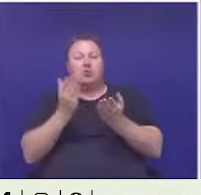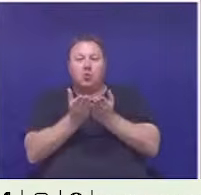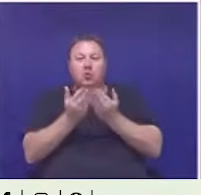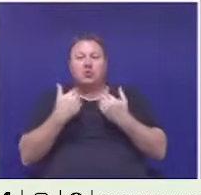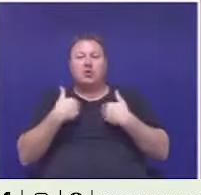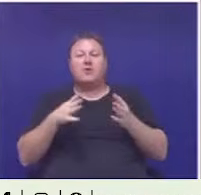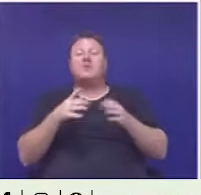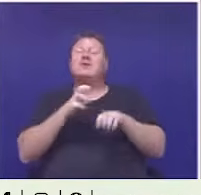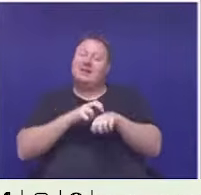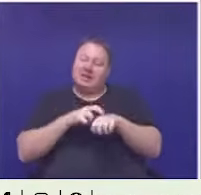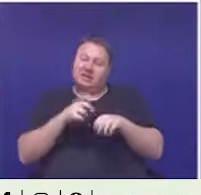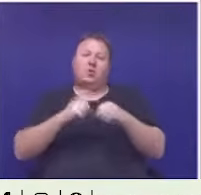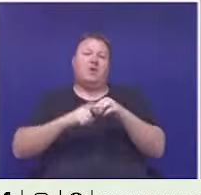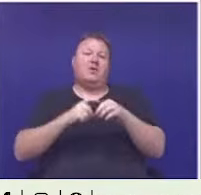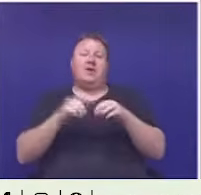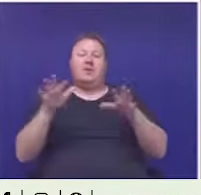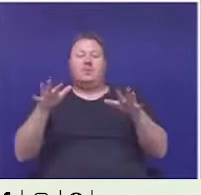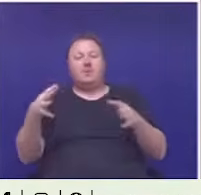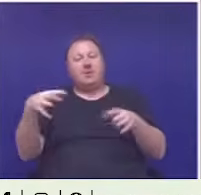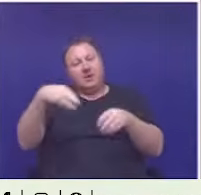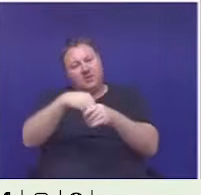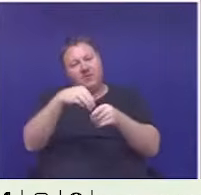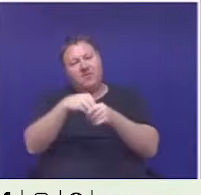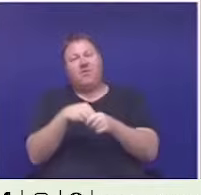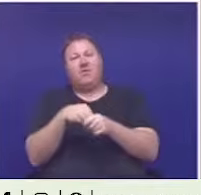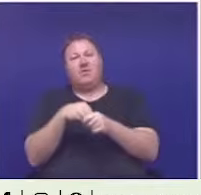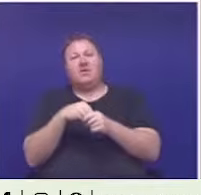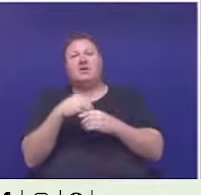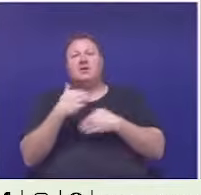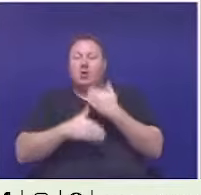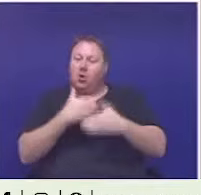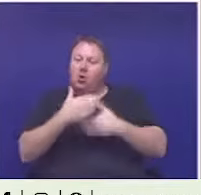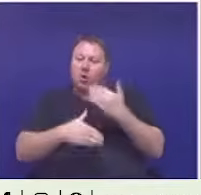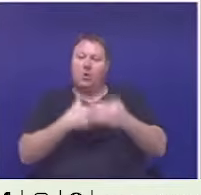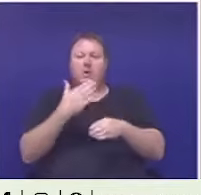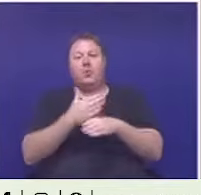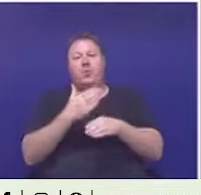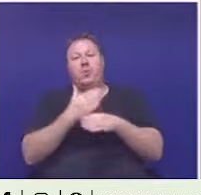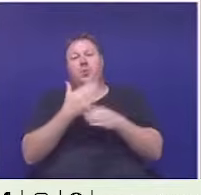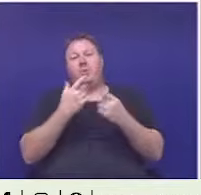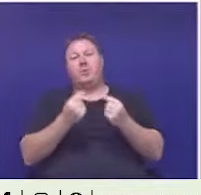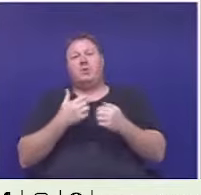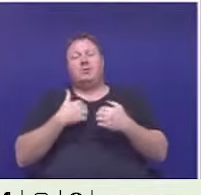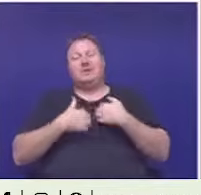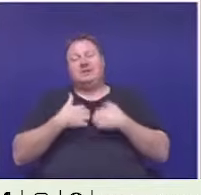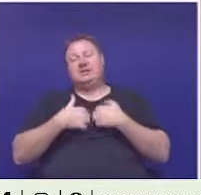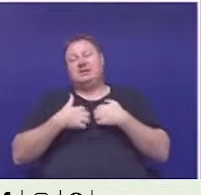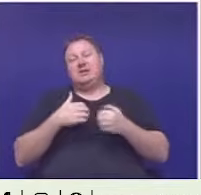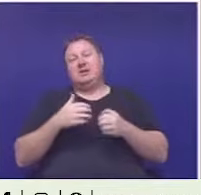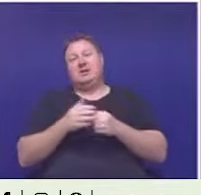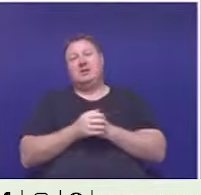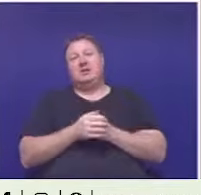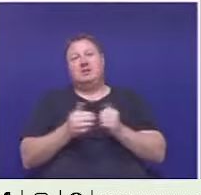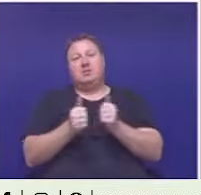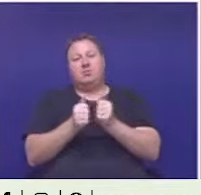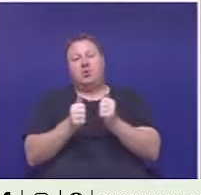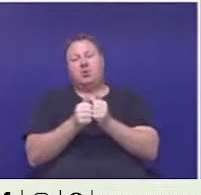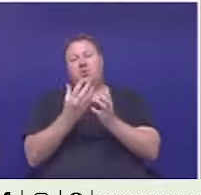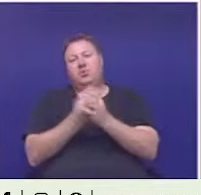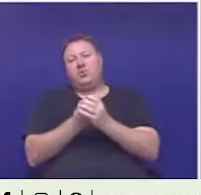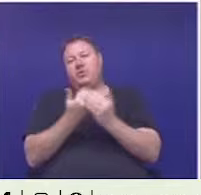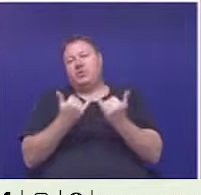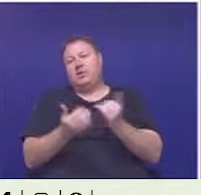qualified practitioners. And that's the kind of work we are doing ongoing. And I'm excited about the partners who've come on board along with